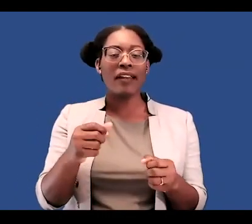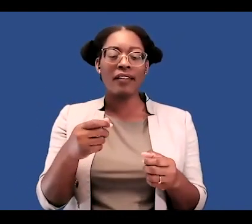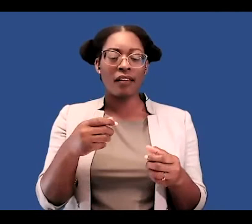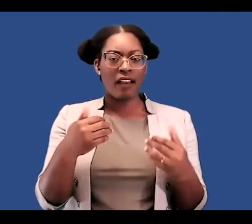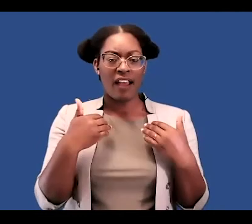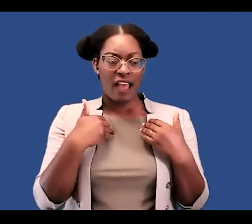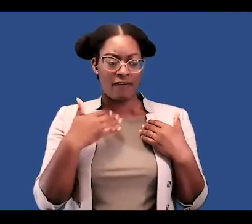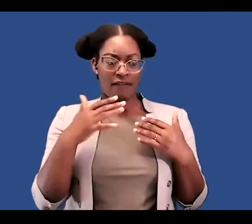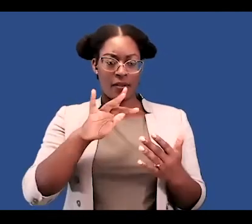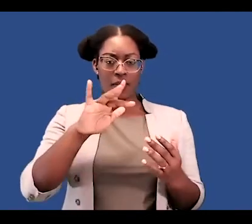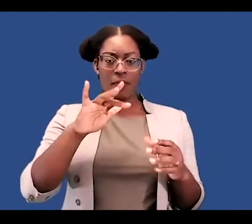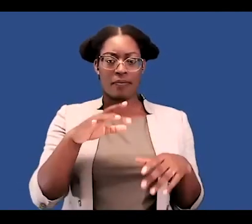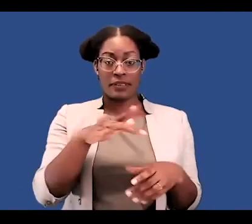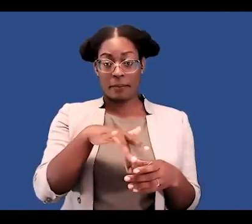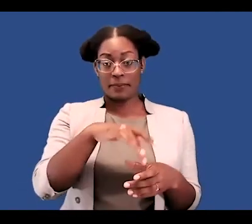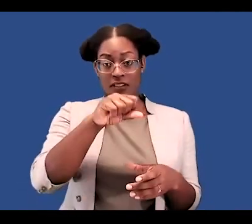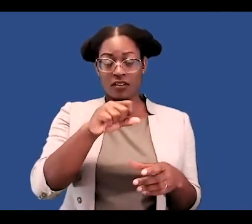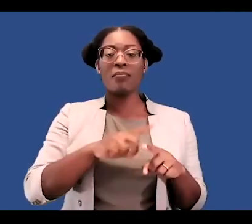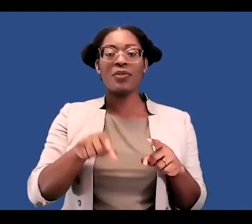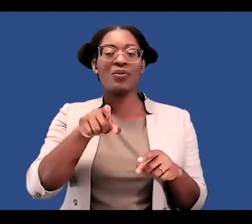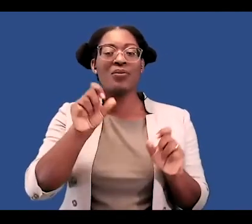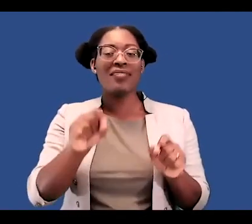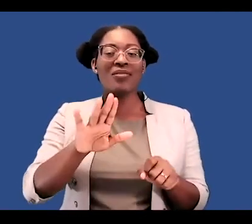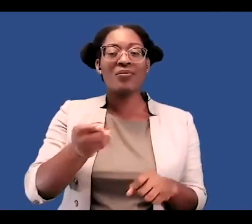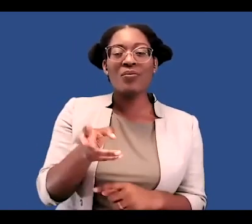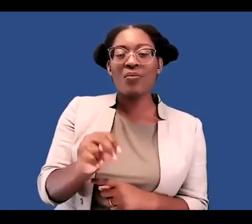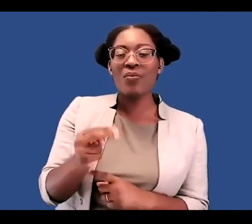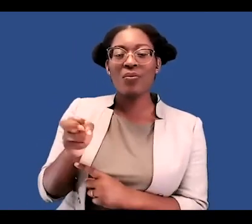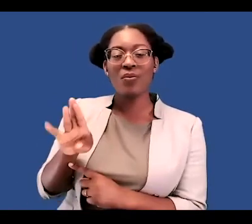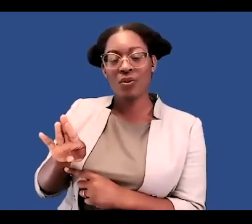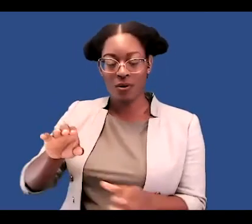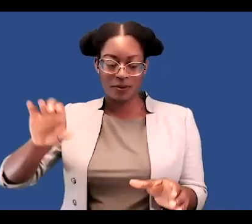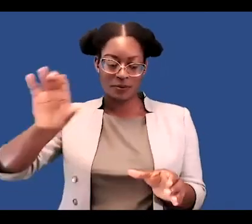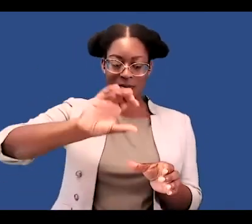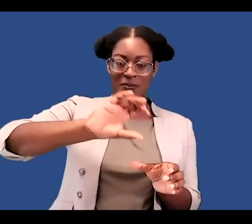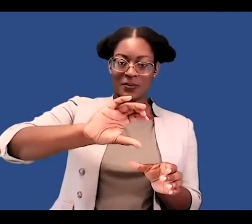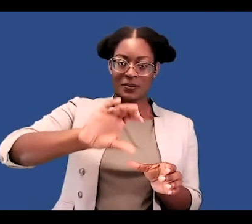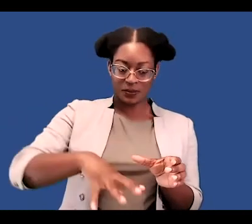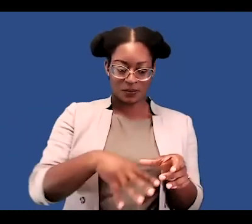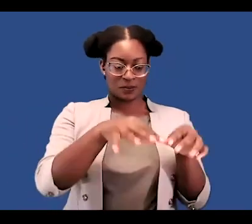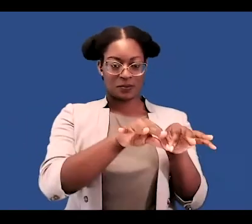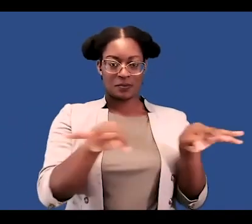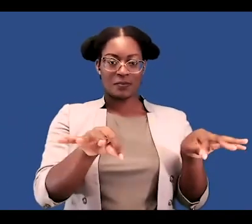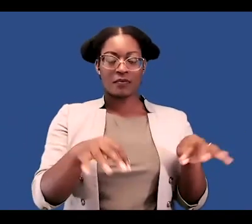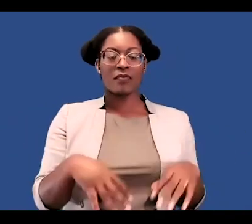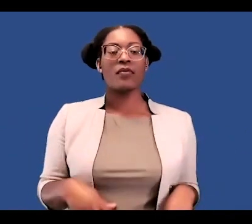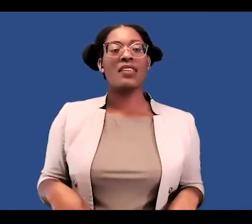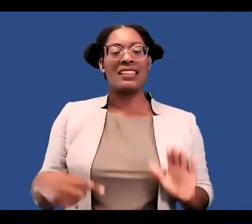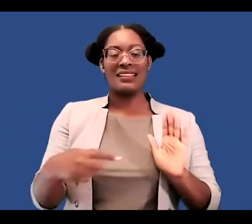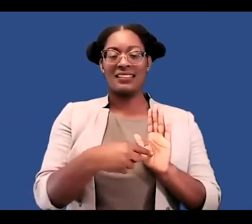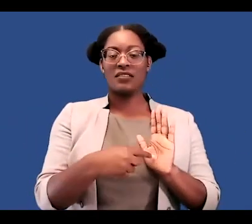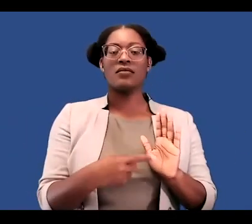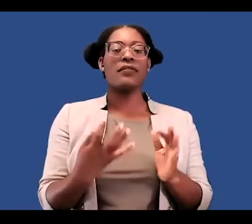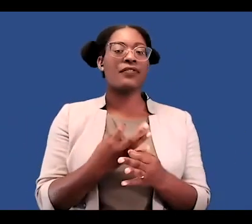yourself. Sometimes they come in like the khaki color. The unbleached is cool too. This was a freebie bag I